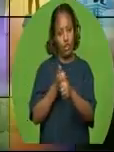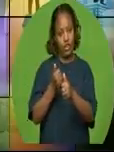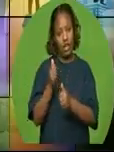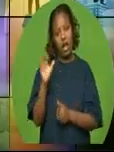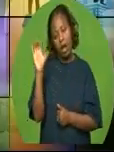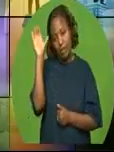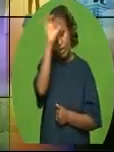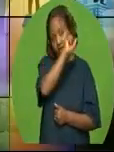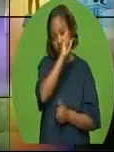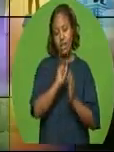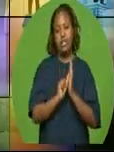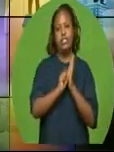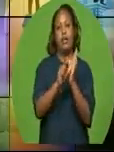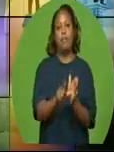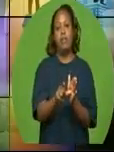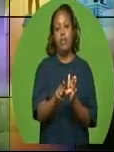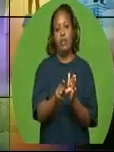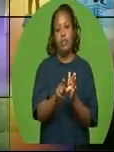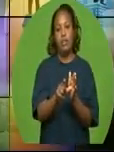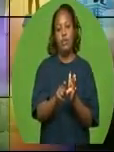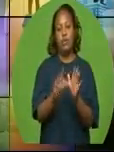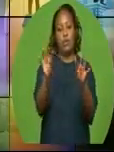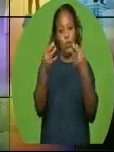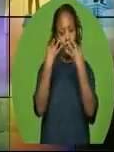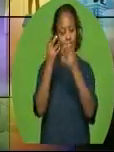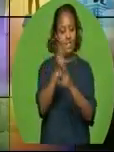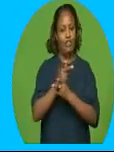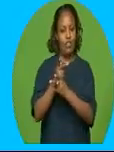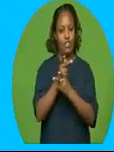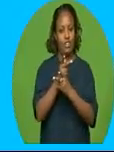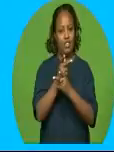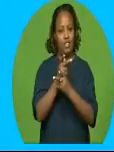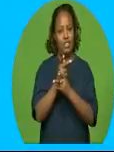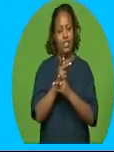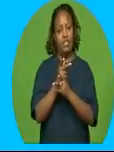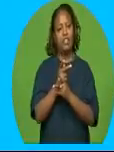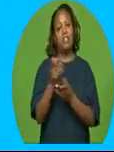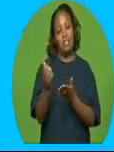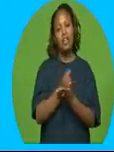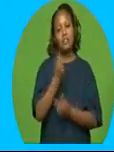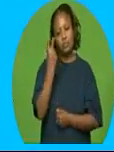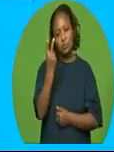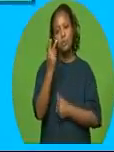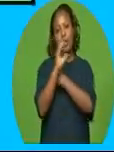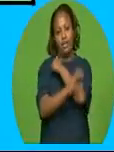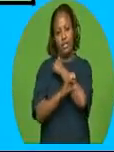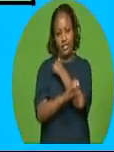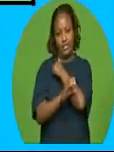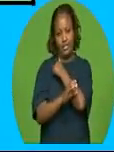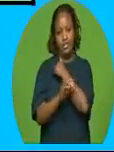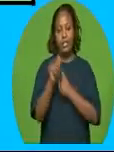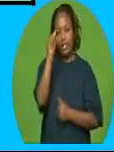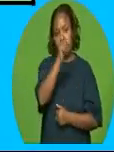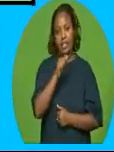following hypothetical example. Watch carefully. Let's take two